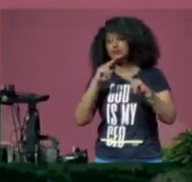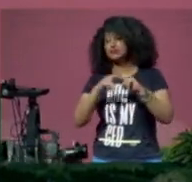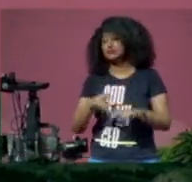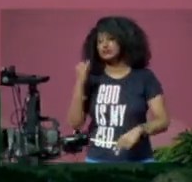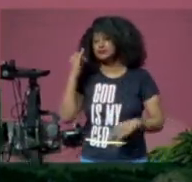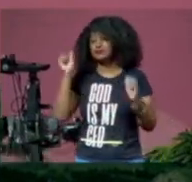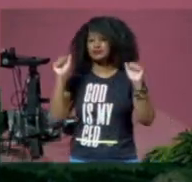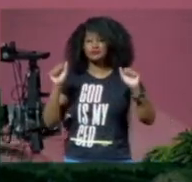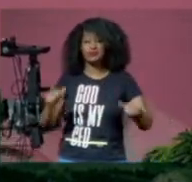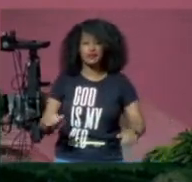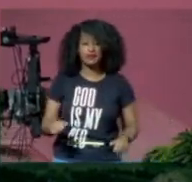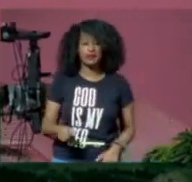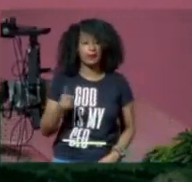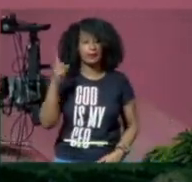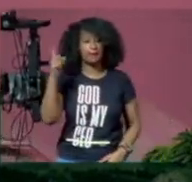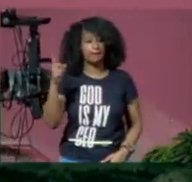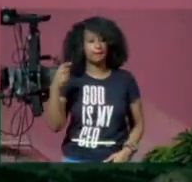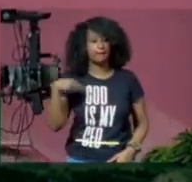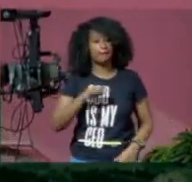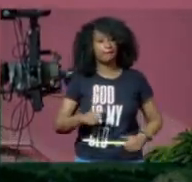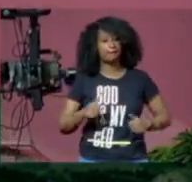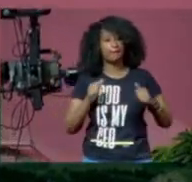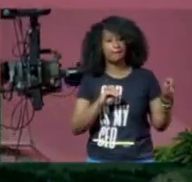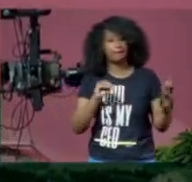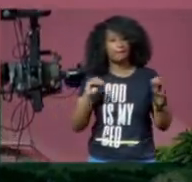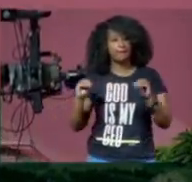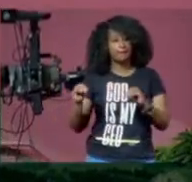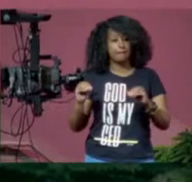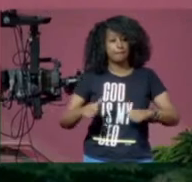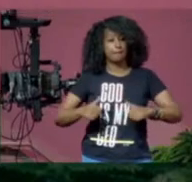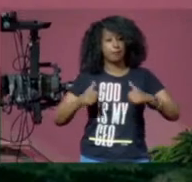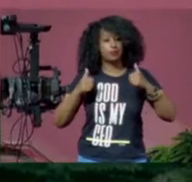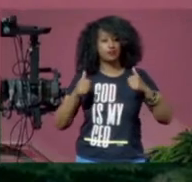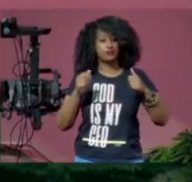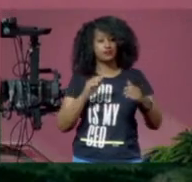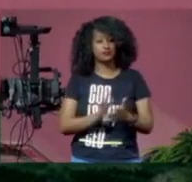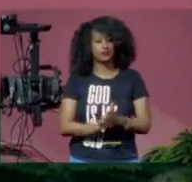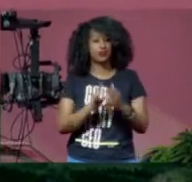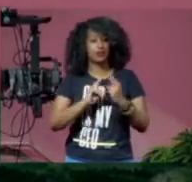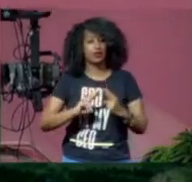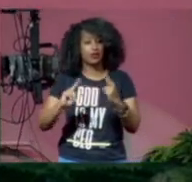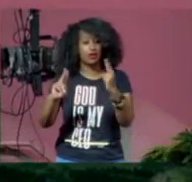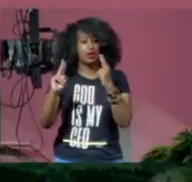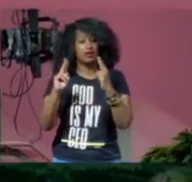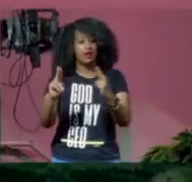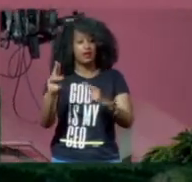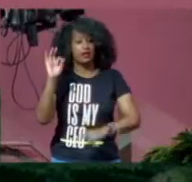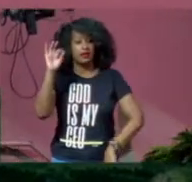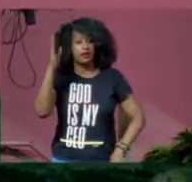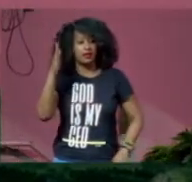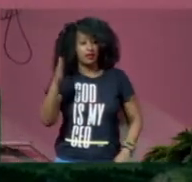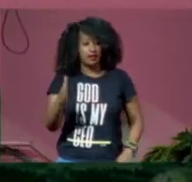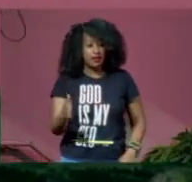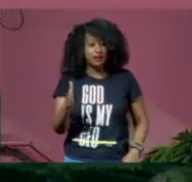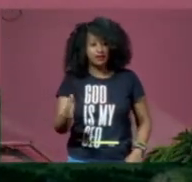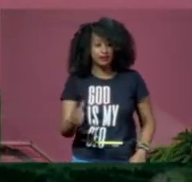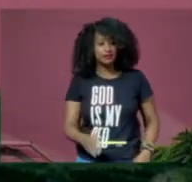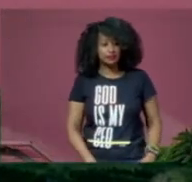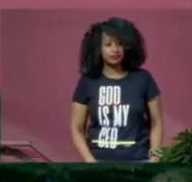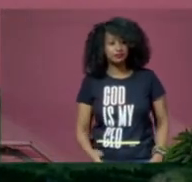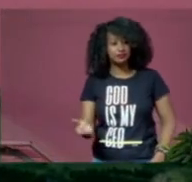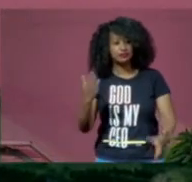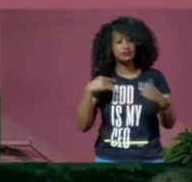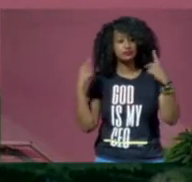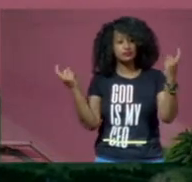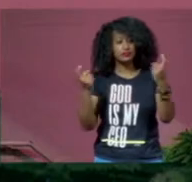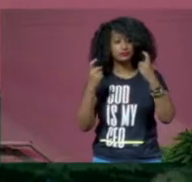and move and have our being. Come on, we honor the angel of this house. Come on, can you help me celebrate? Come on, the